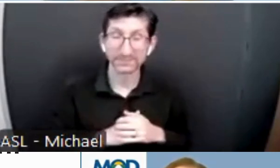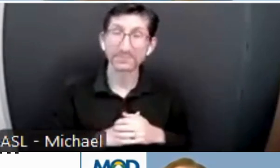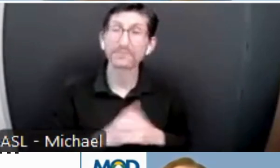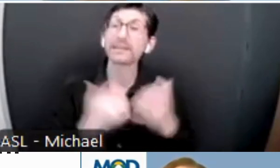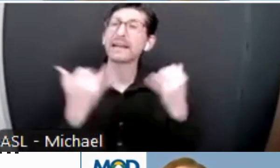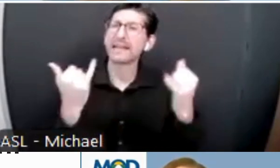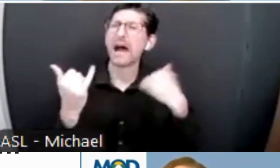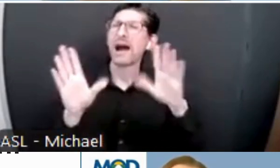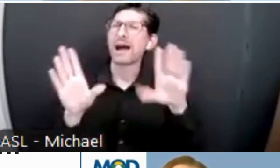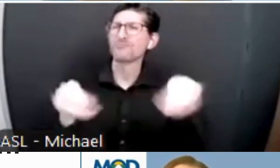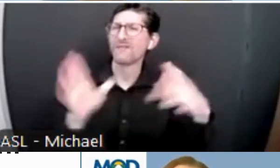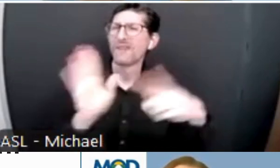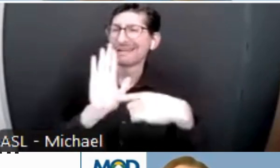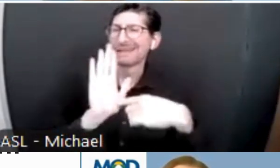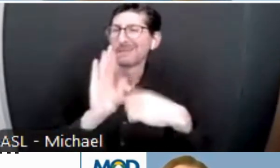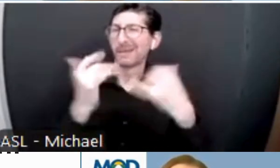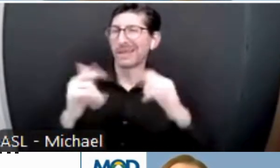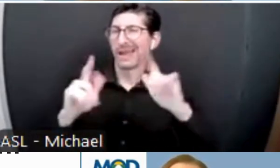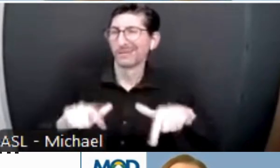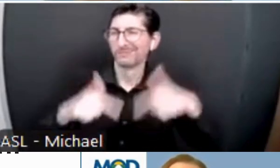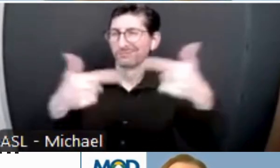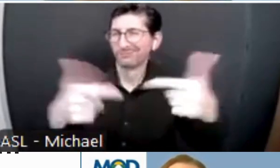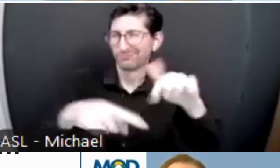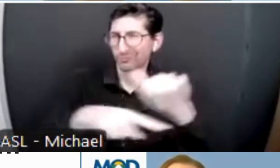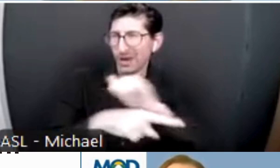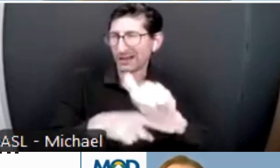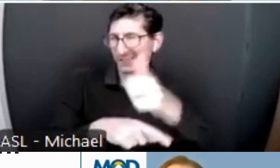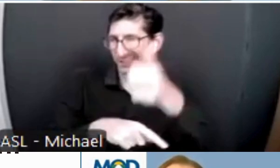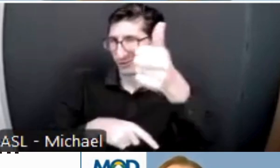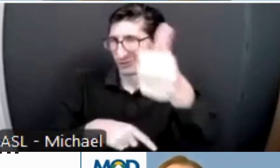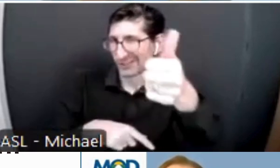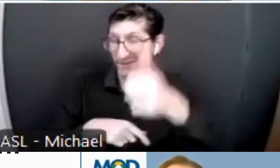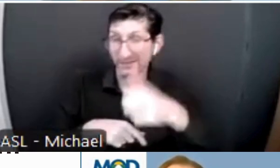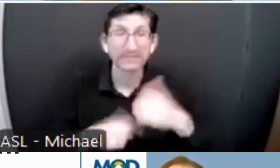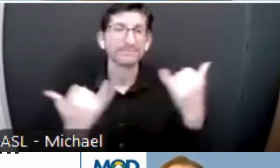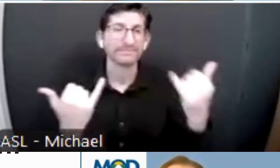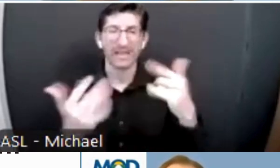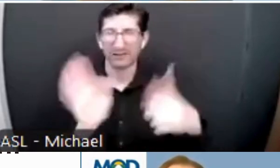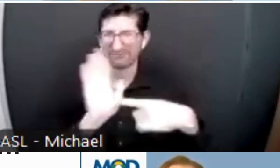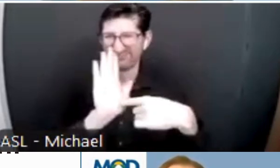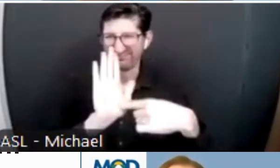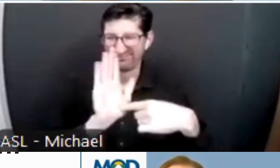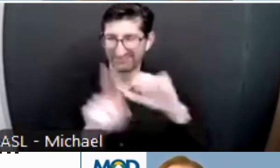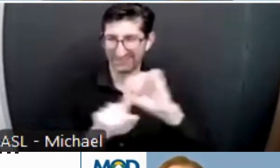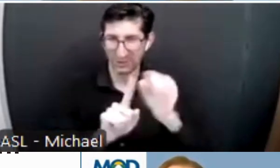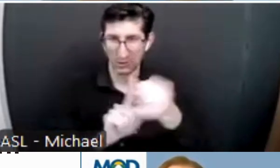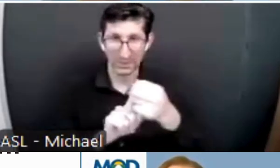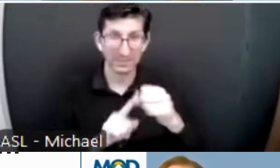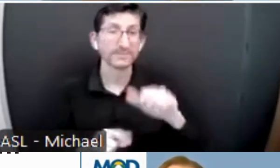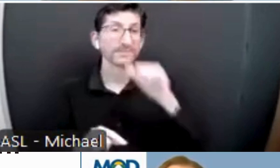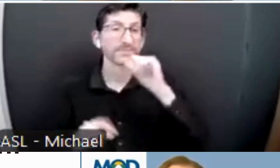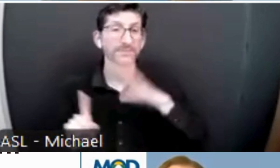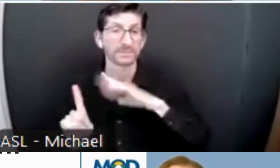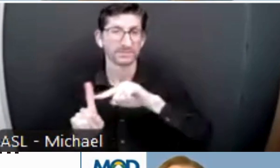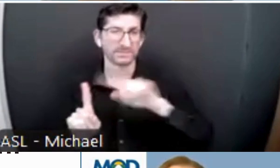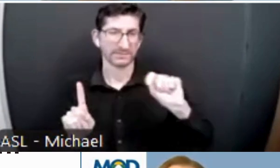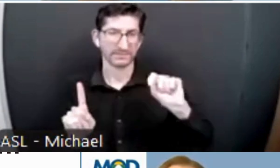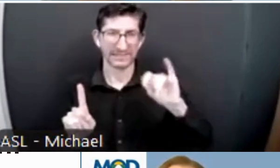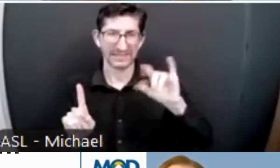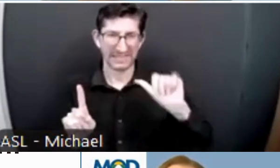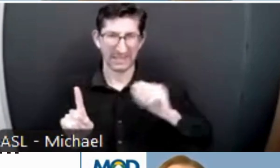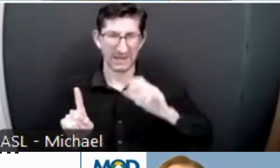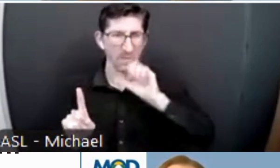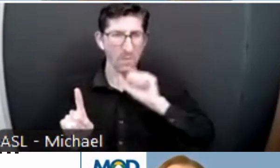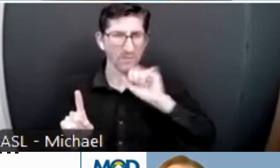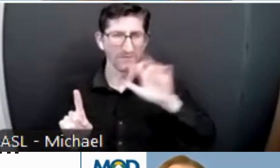give you an opportunity to practice on your own. So here's your scenario. Tia is a 57-year-old living in Cape Cod. She